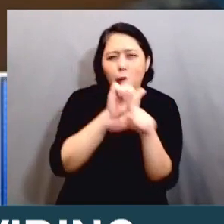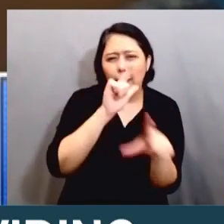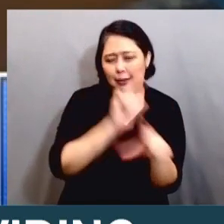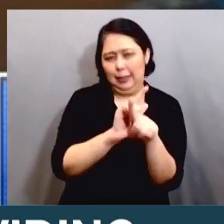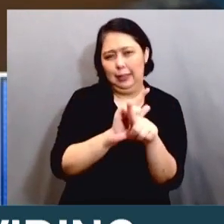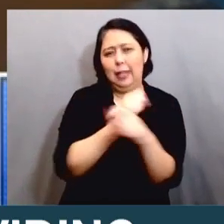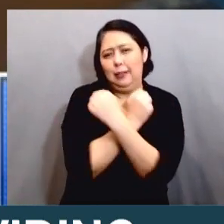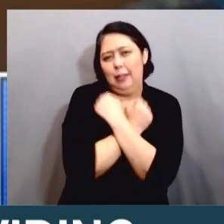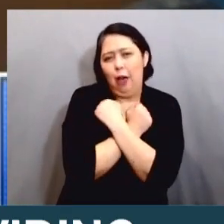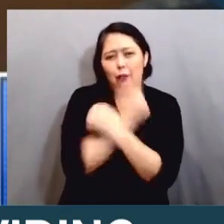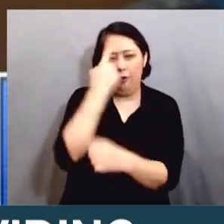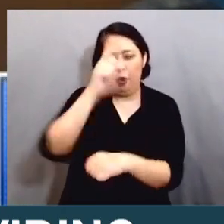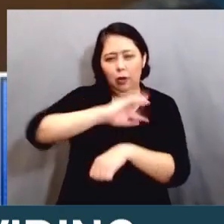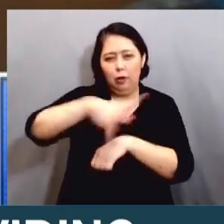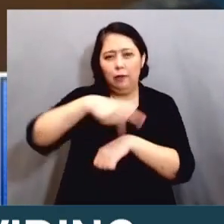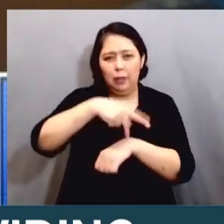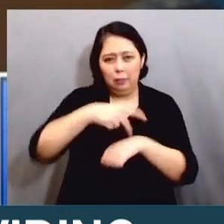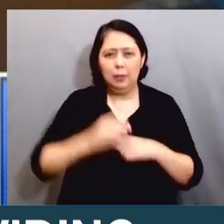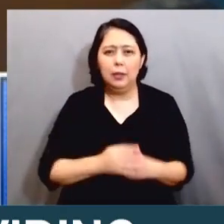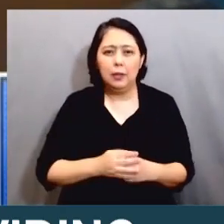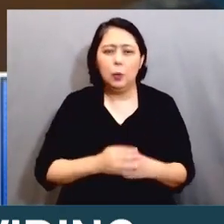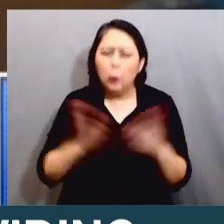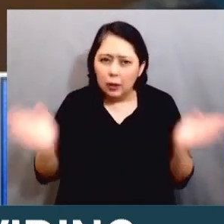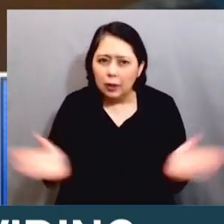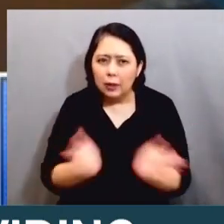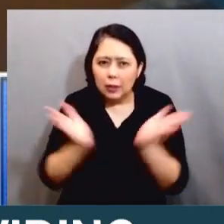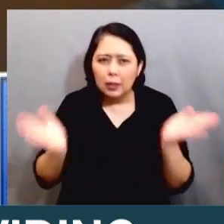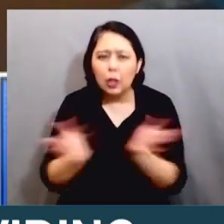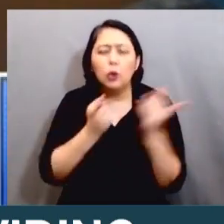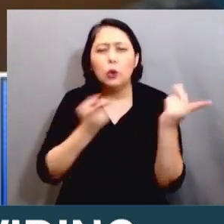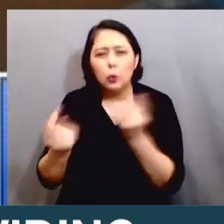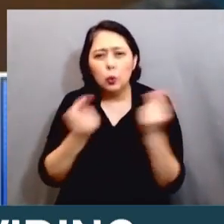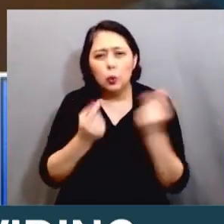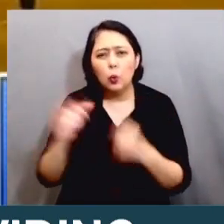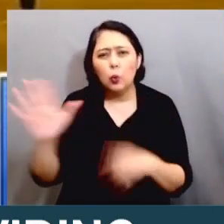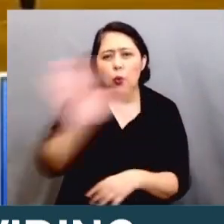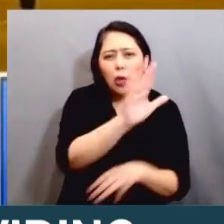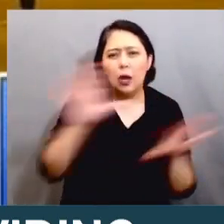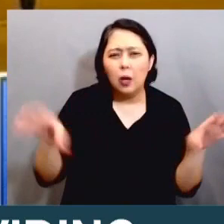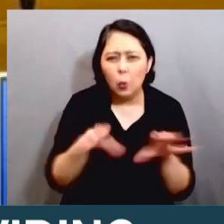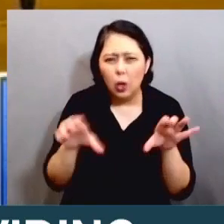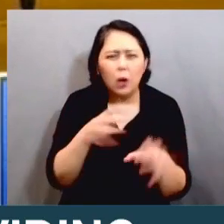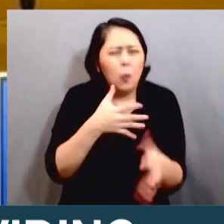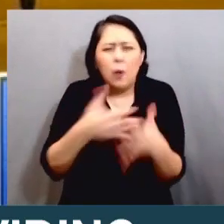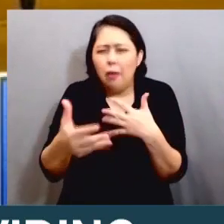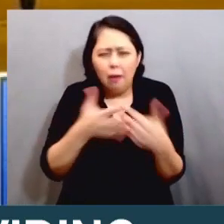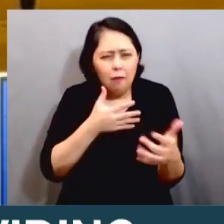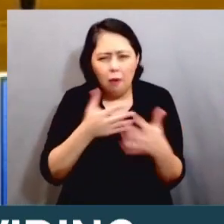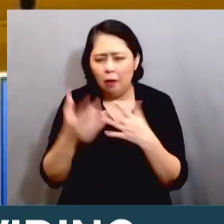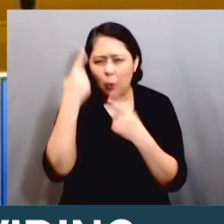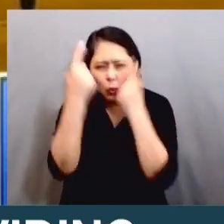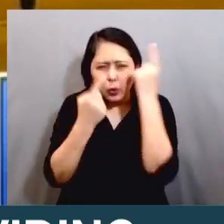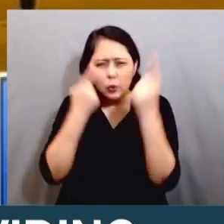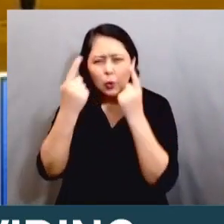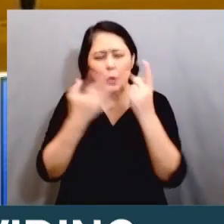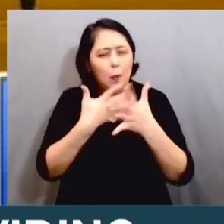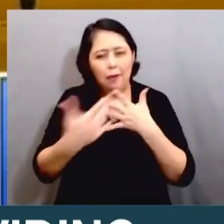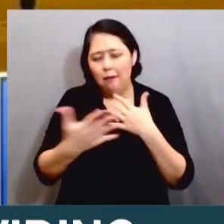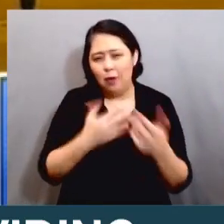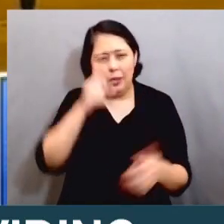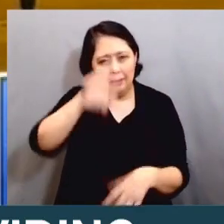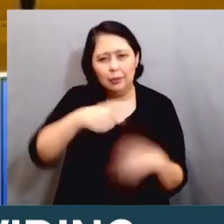their mandate to defeat all enemies of the state, whatever the cost. Indeed, I am